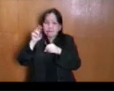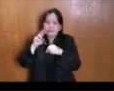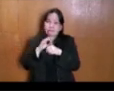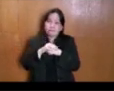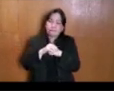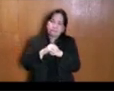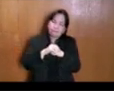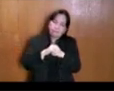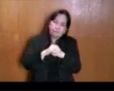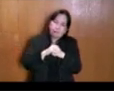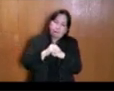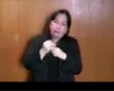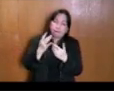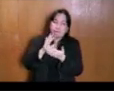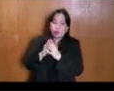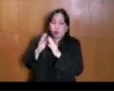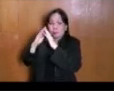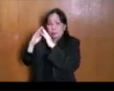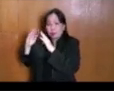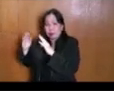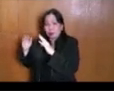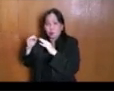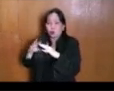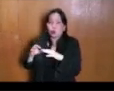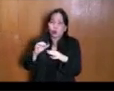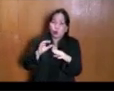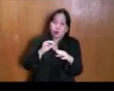depending on whether they are residential or non-residential,